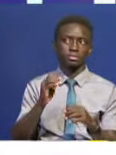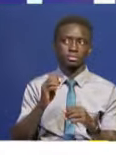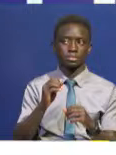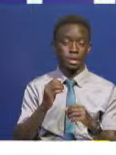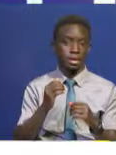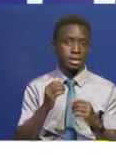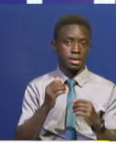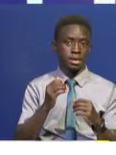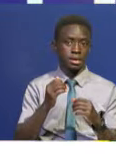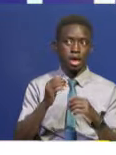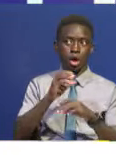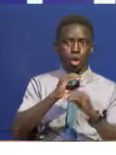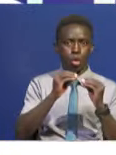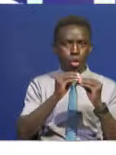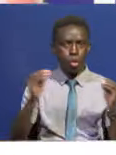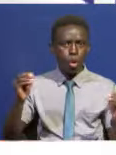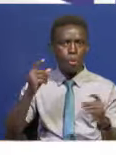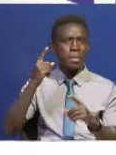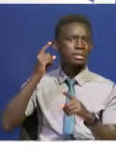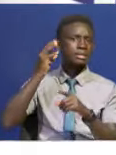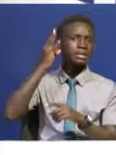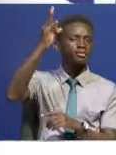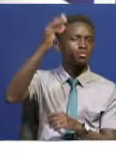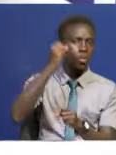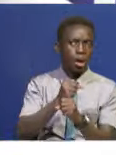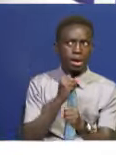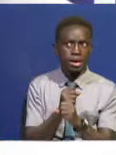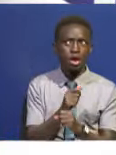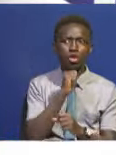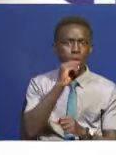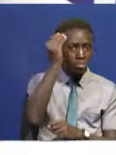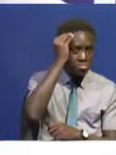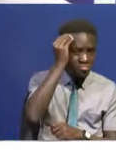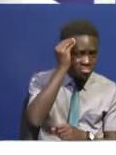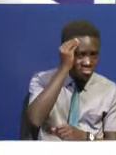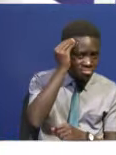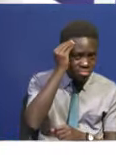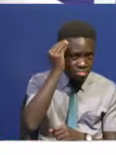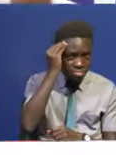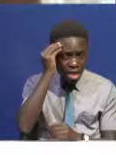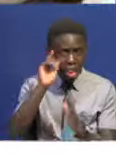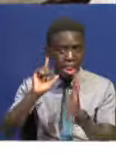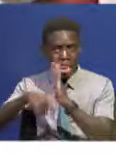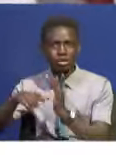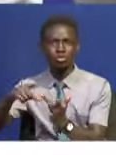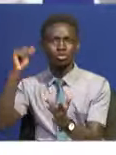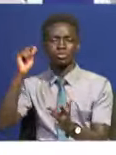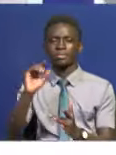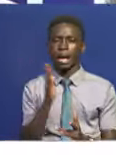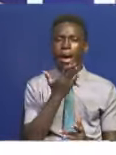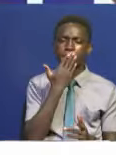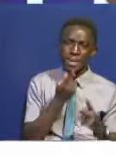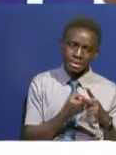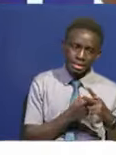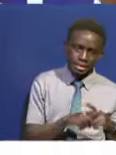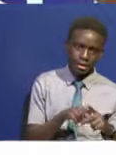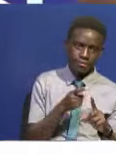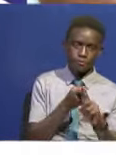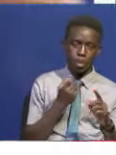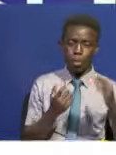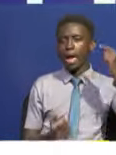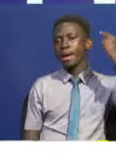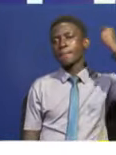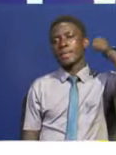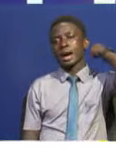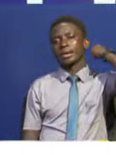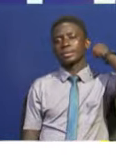learners in a path and then they have to choose which careers they can do from that path. We should actually start from the back end,